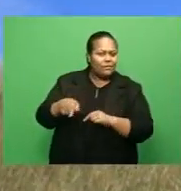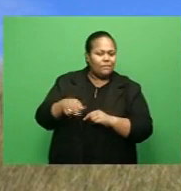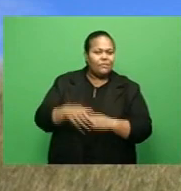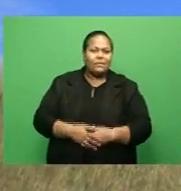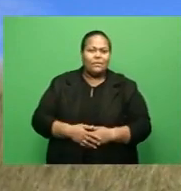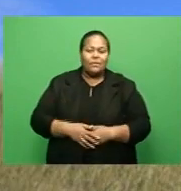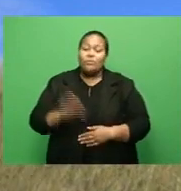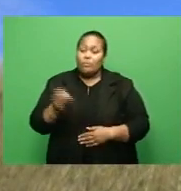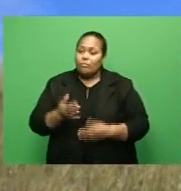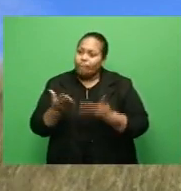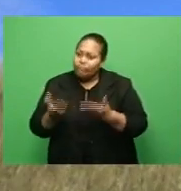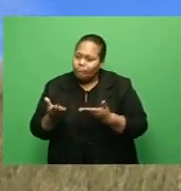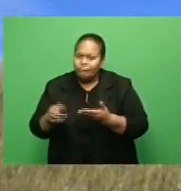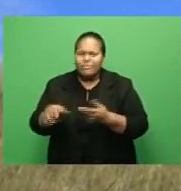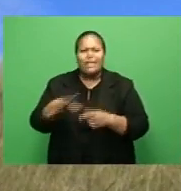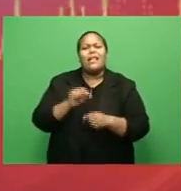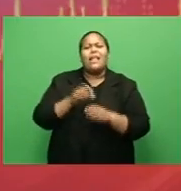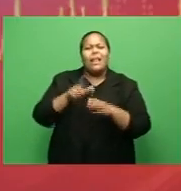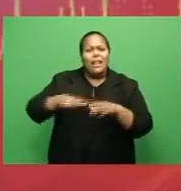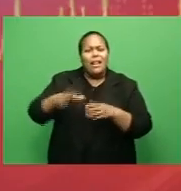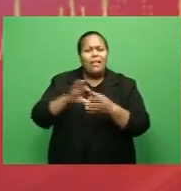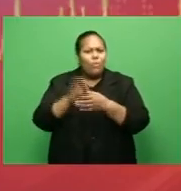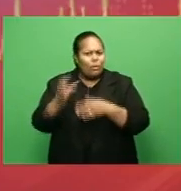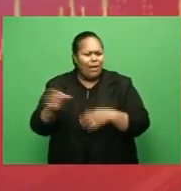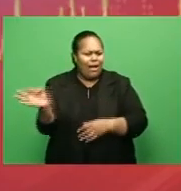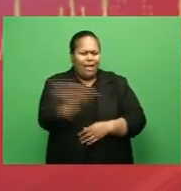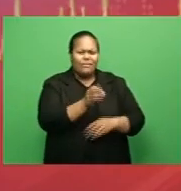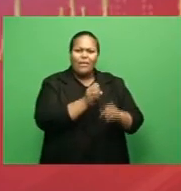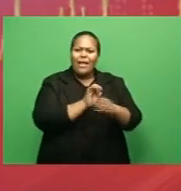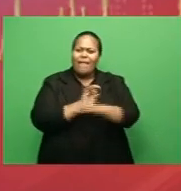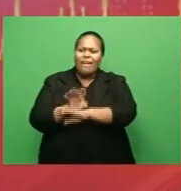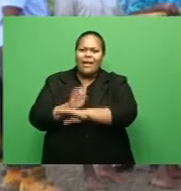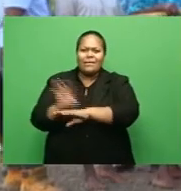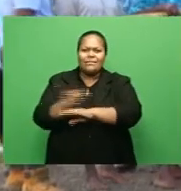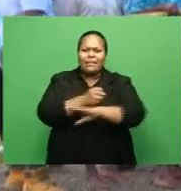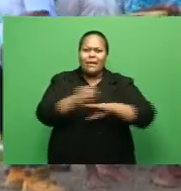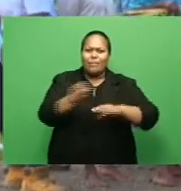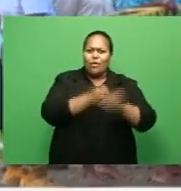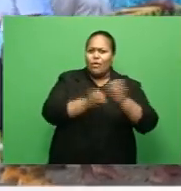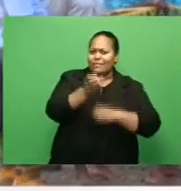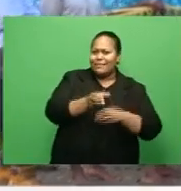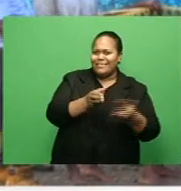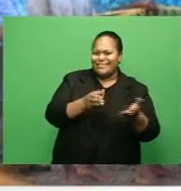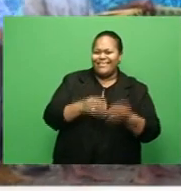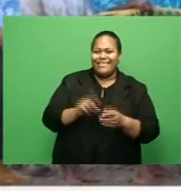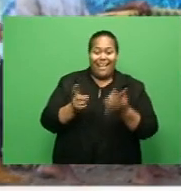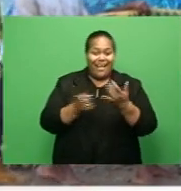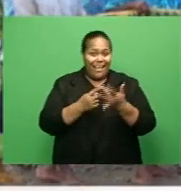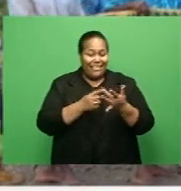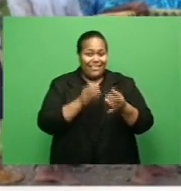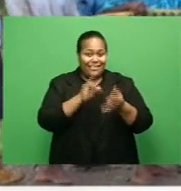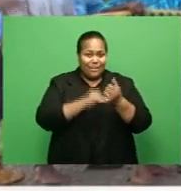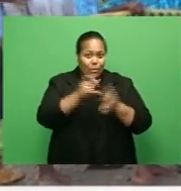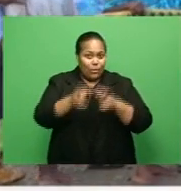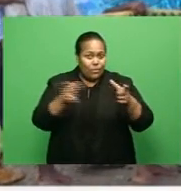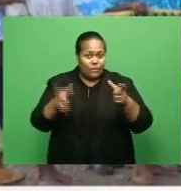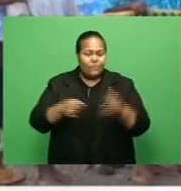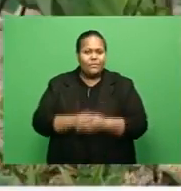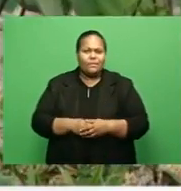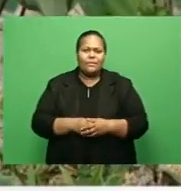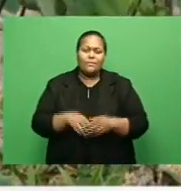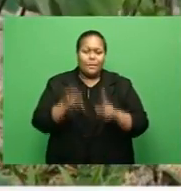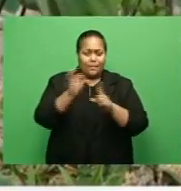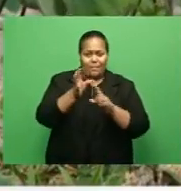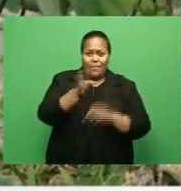landowners to ask for advice from government officers and relevant stakeholders. The Prime Minister has also pleaded on landowners to visit